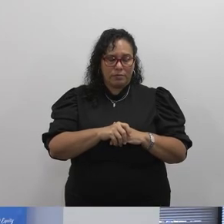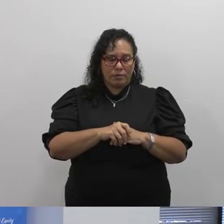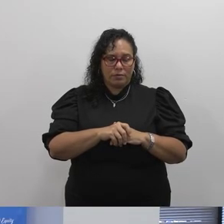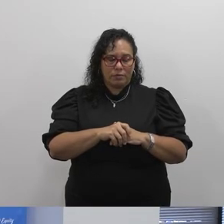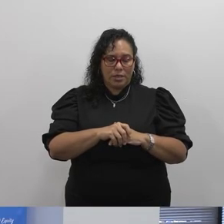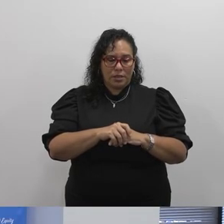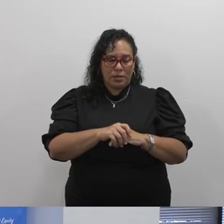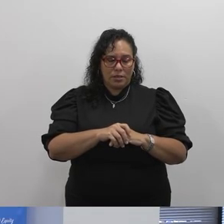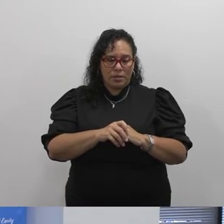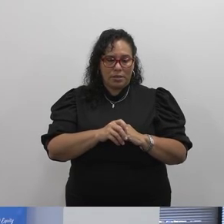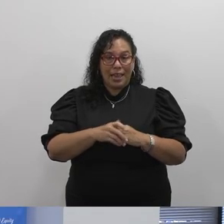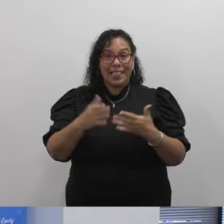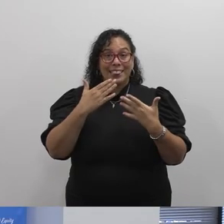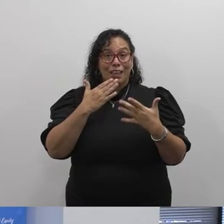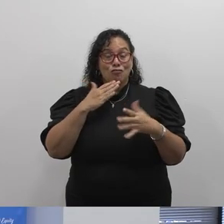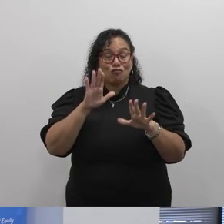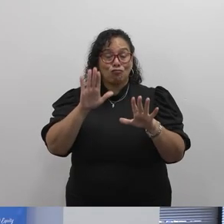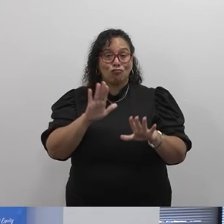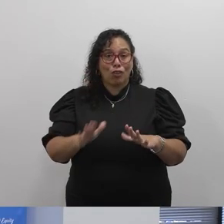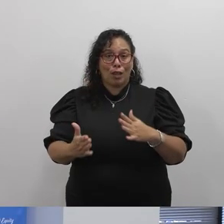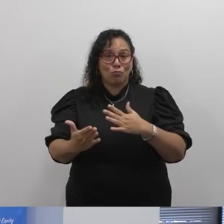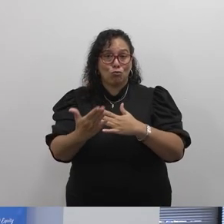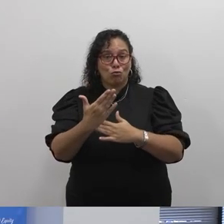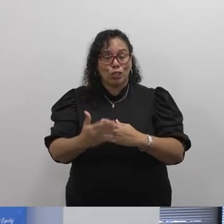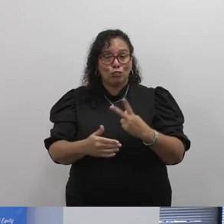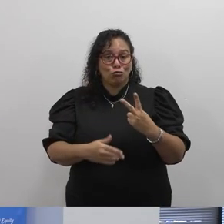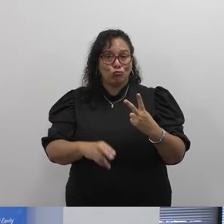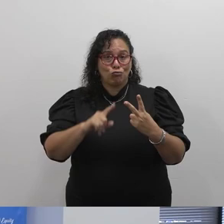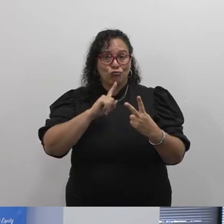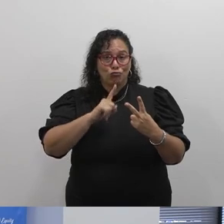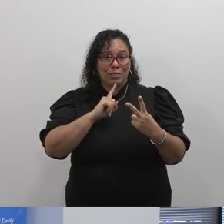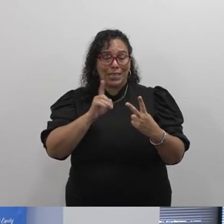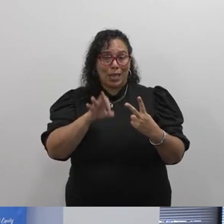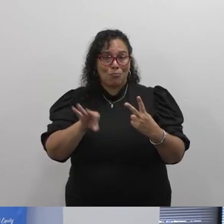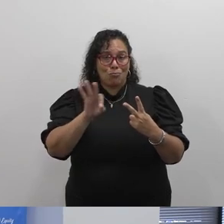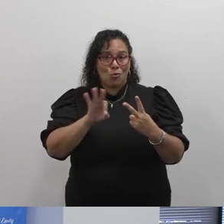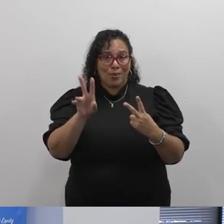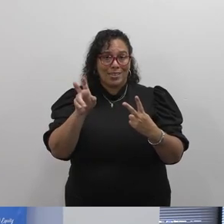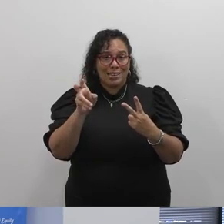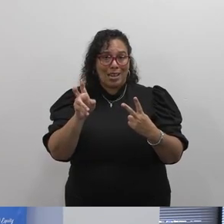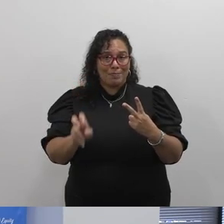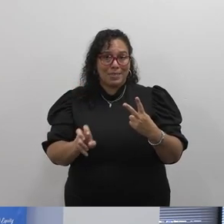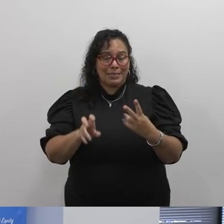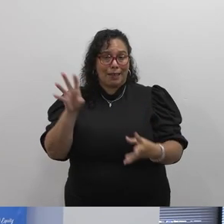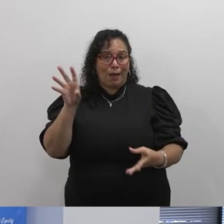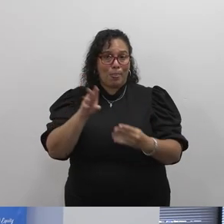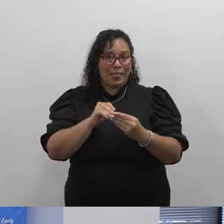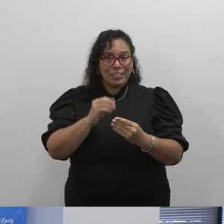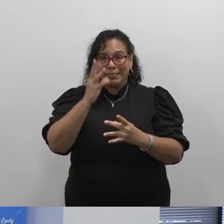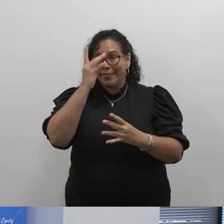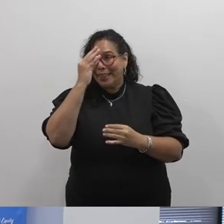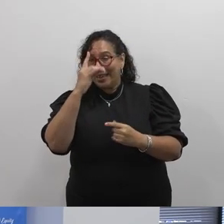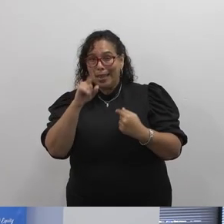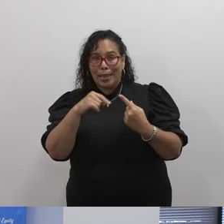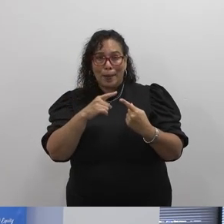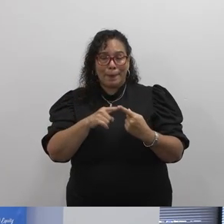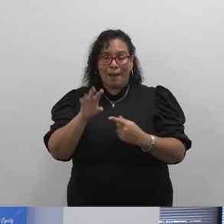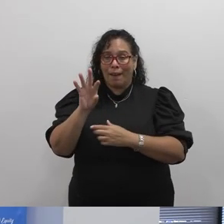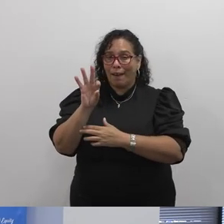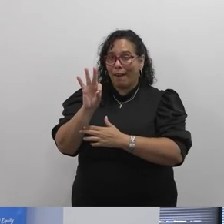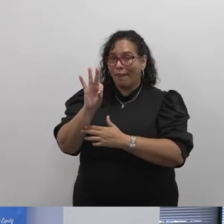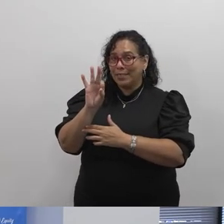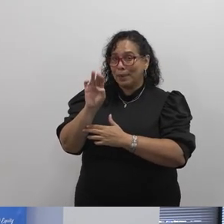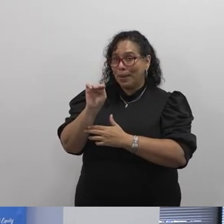Well, thank you for a great morning on two really important topics to our district, the compilation of thinking about the facility master